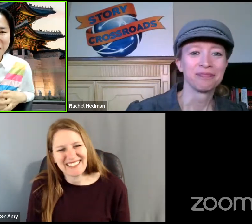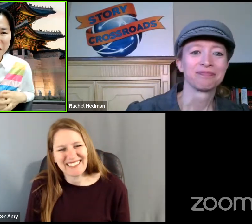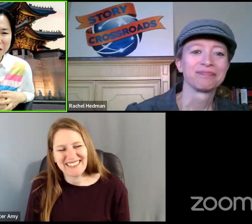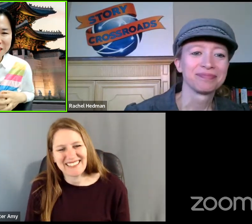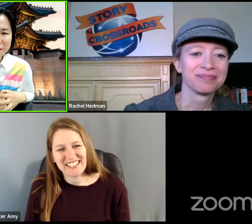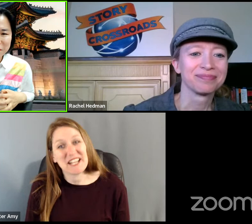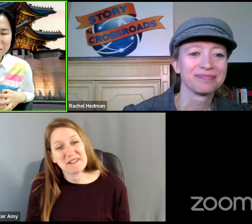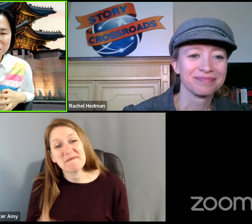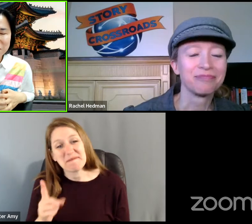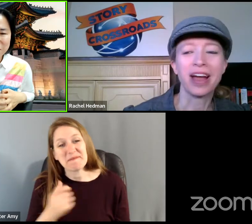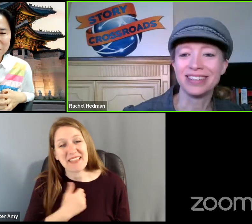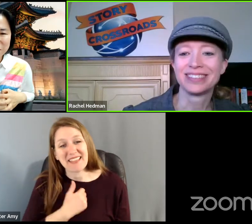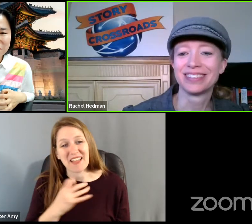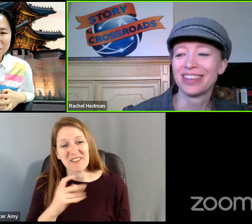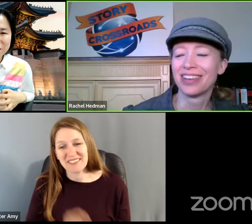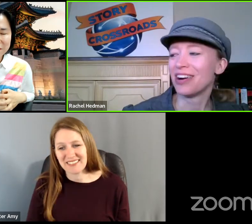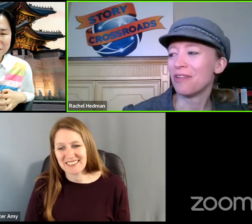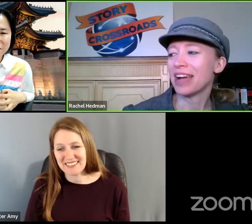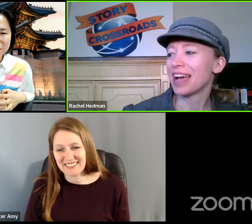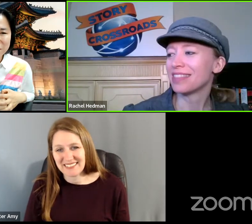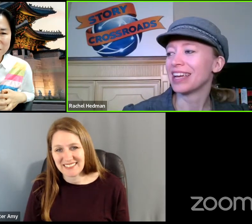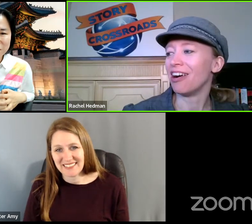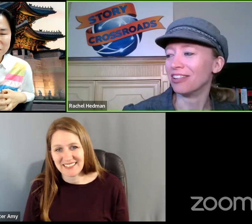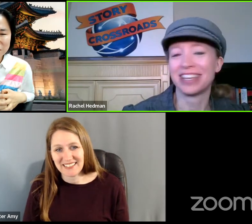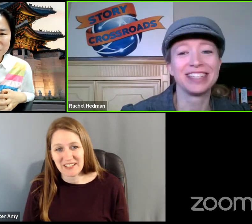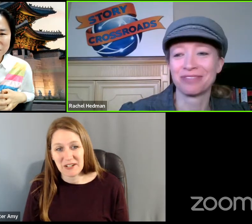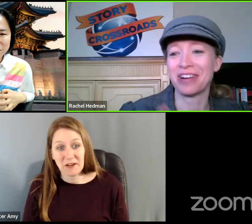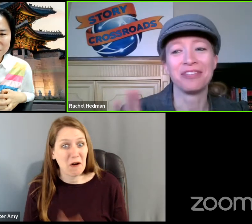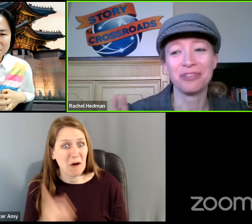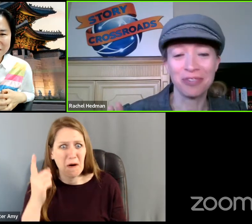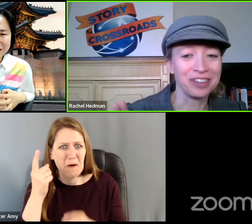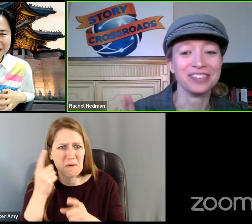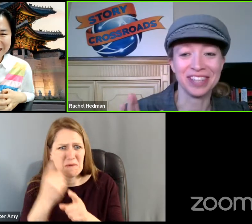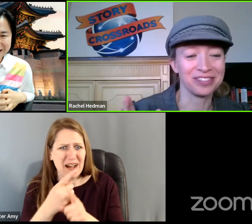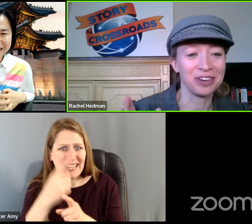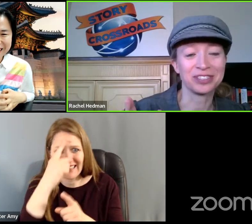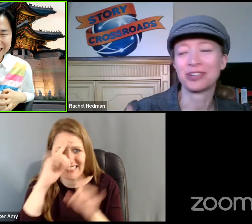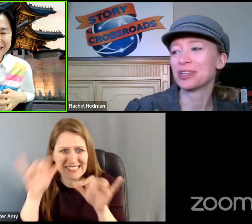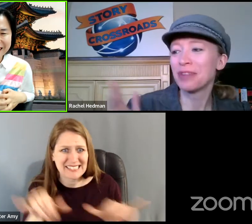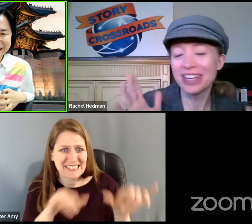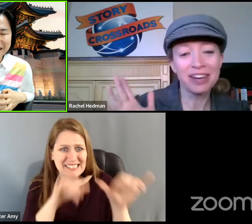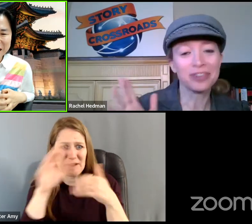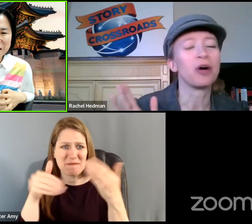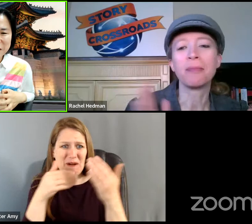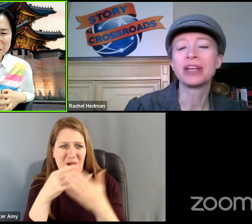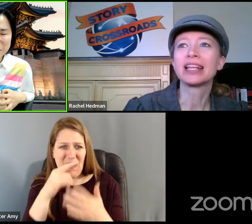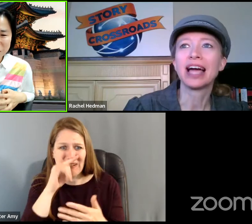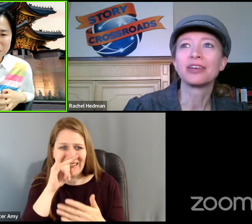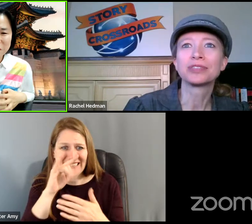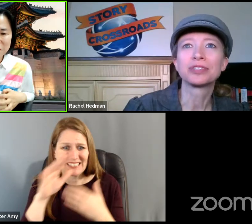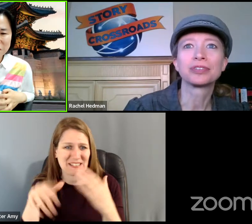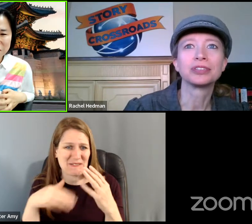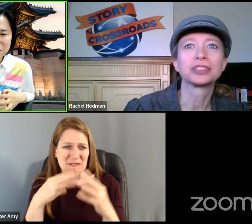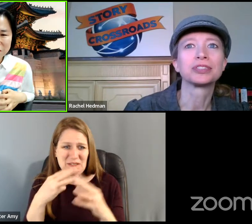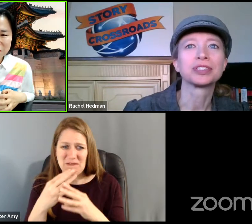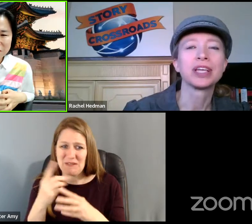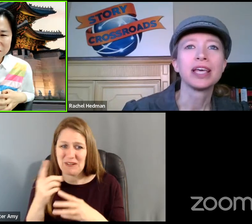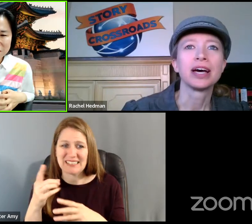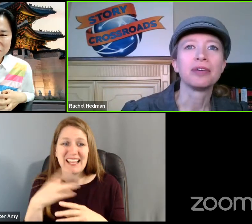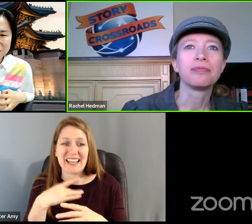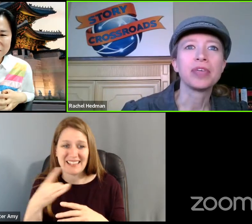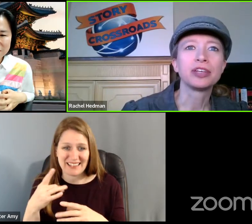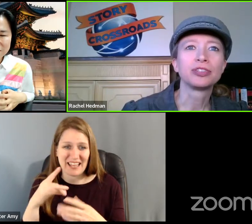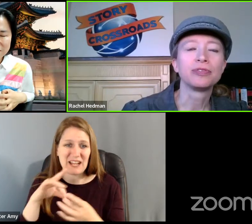but they love it. Right. Oh, I think all kids around the world love ghost stories, but you never know. I mean, I know certain